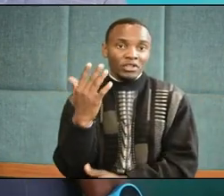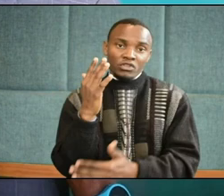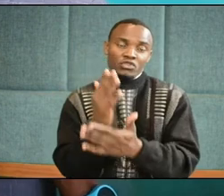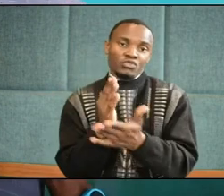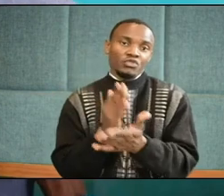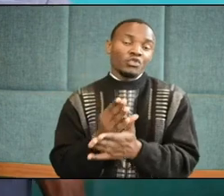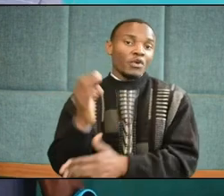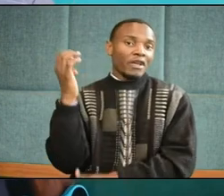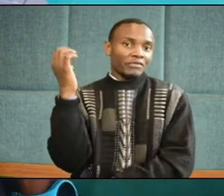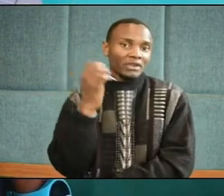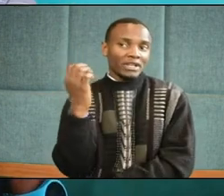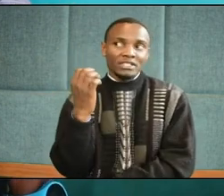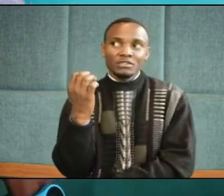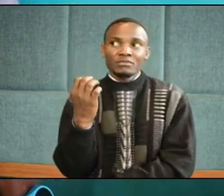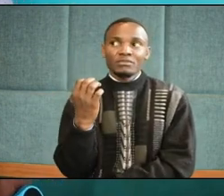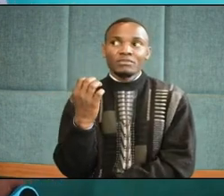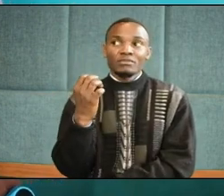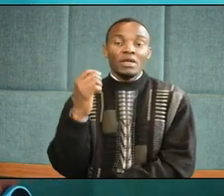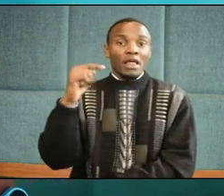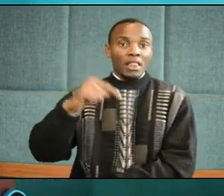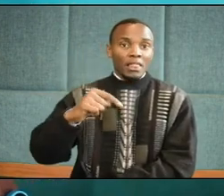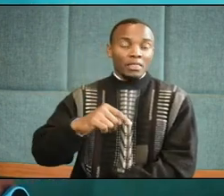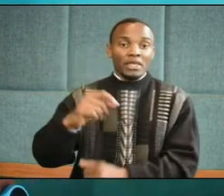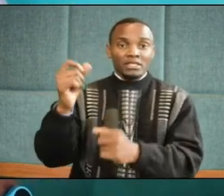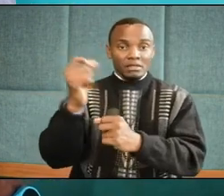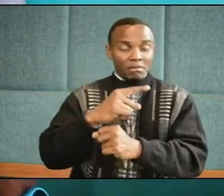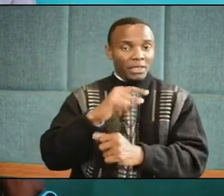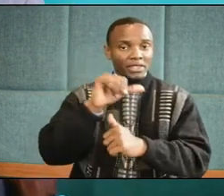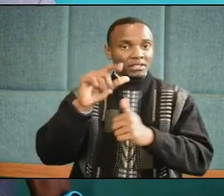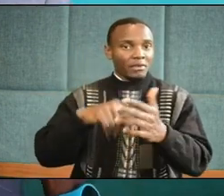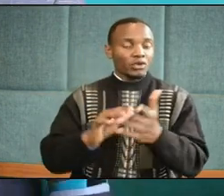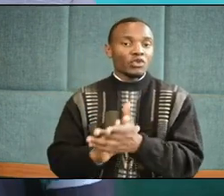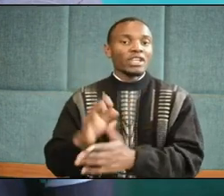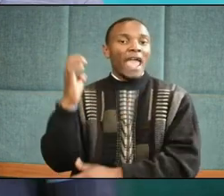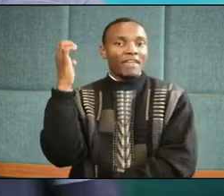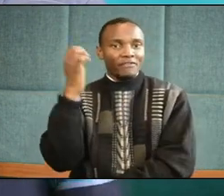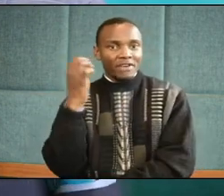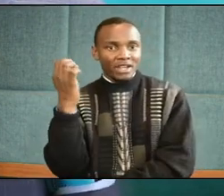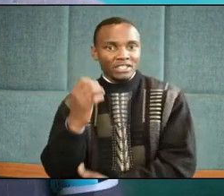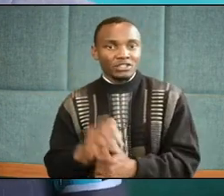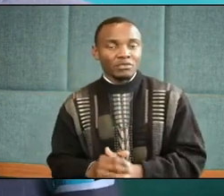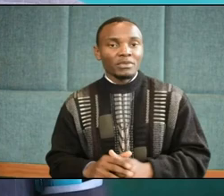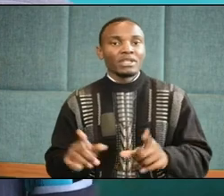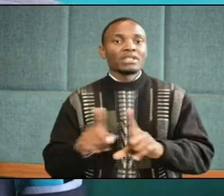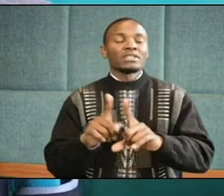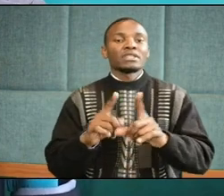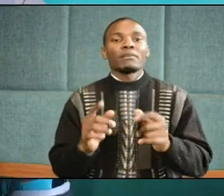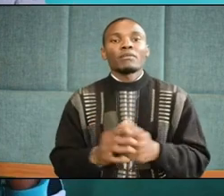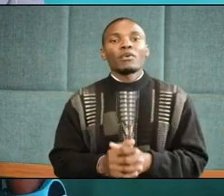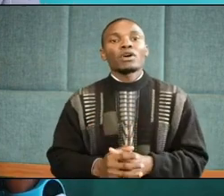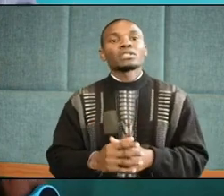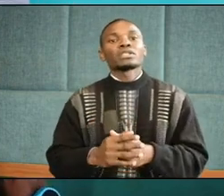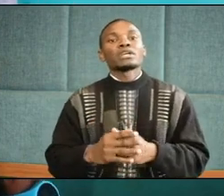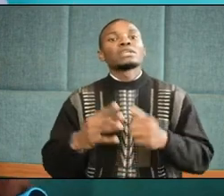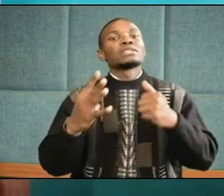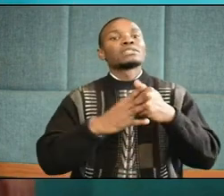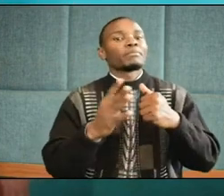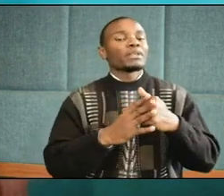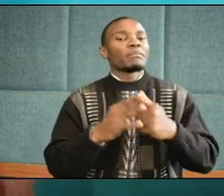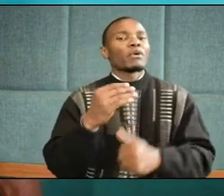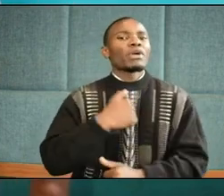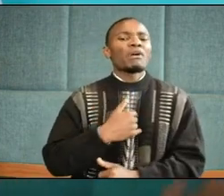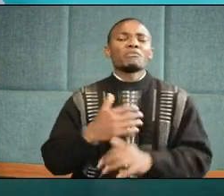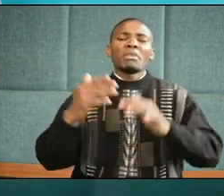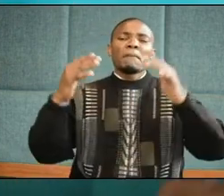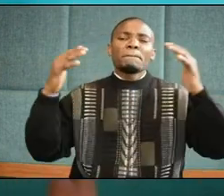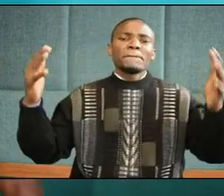evangelism. This quinquennium is about evangelism. In September, we are having one of the biggest